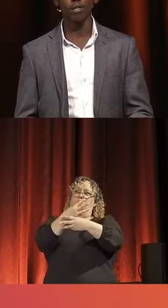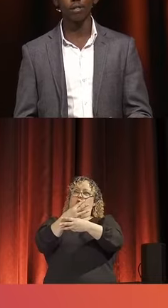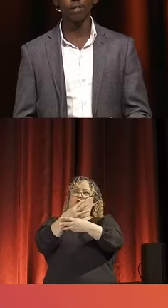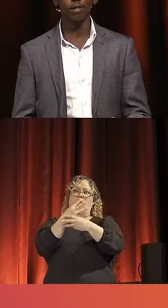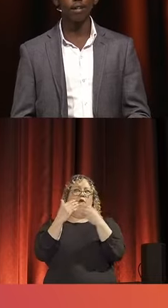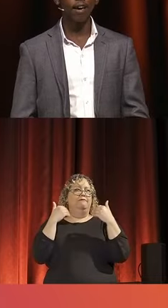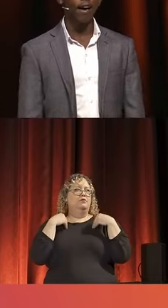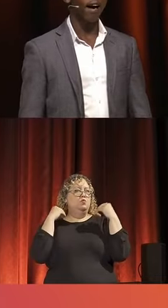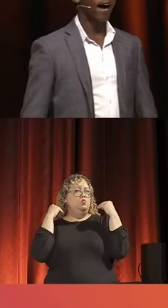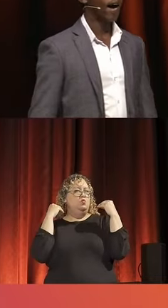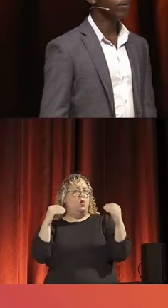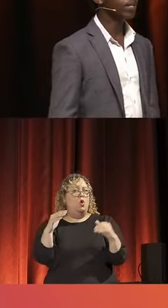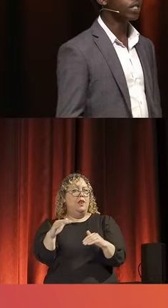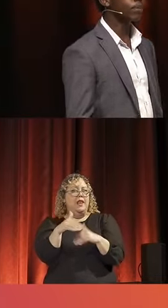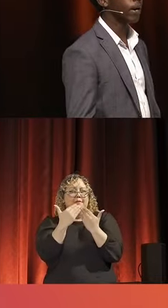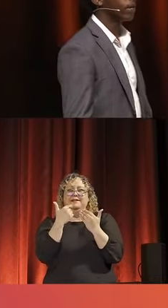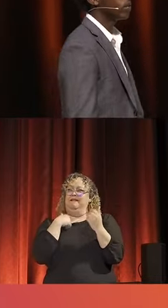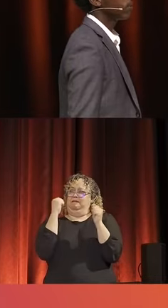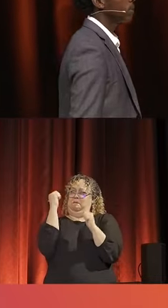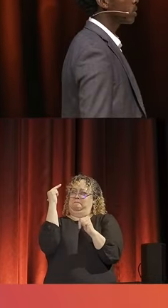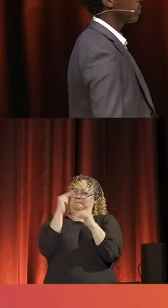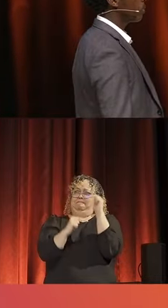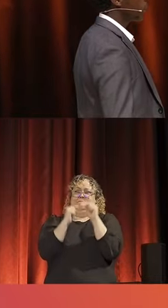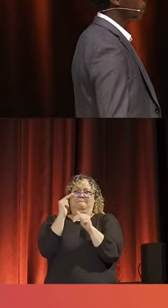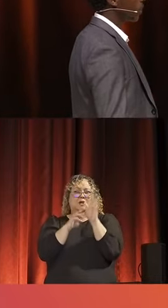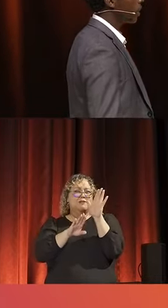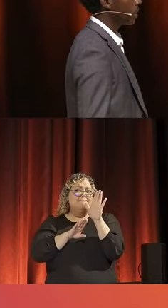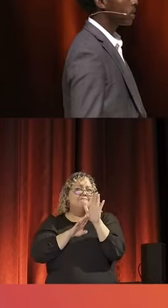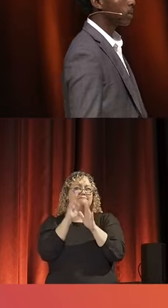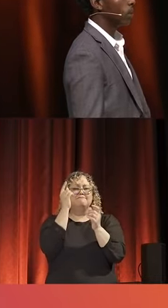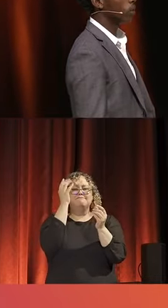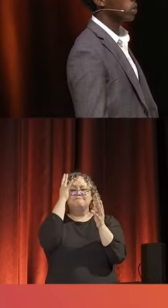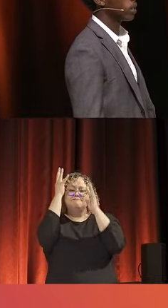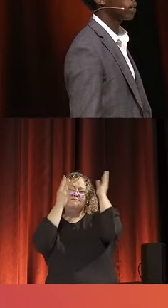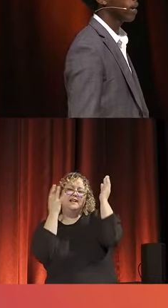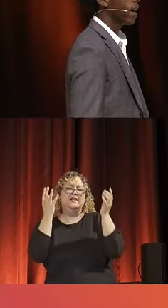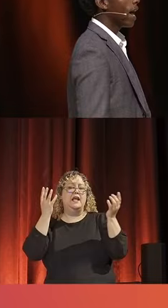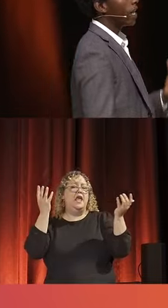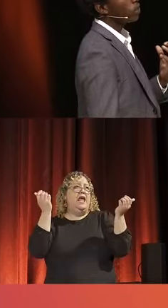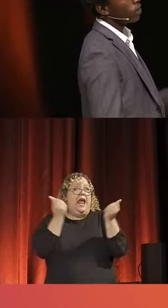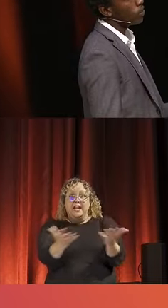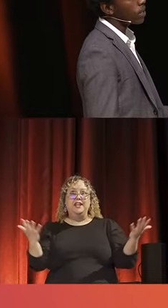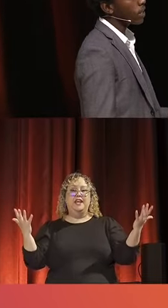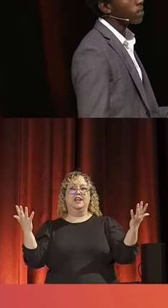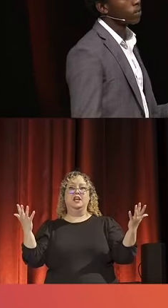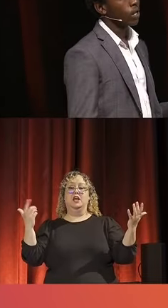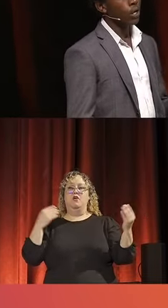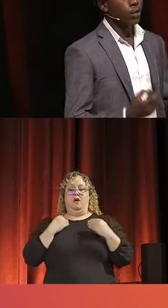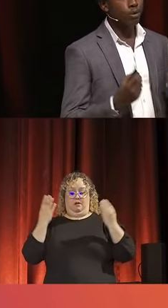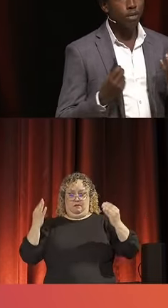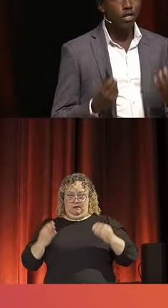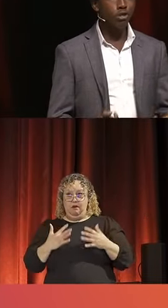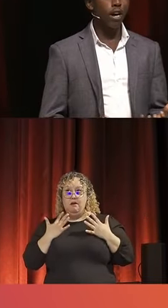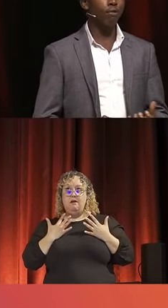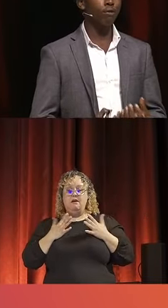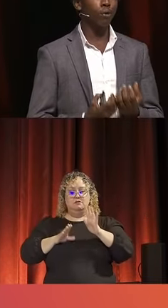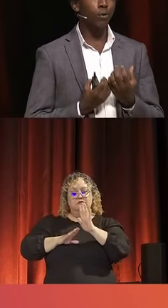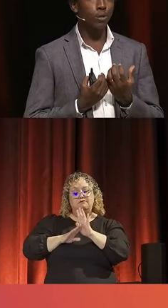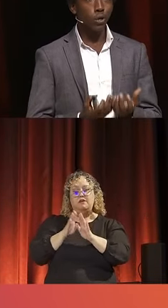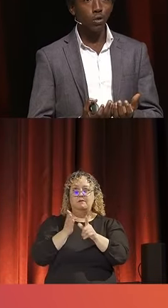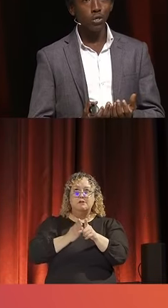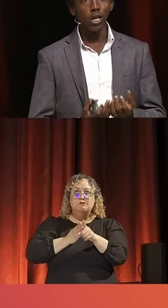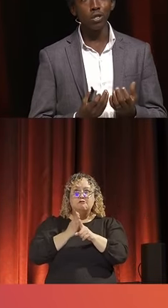want. I was inspired to pursue a career in technology and to use it to be a driver